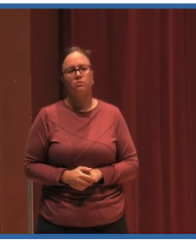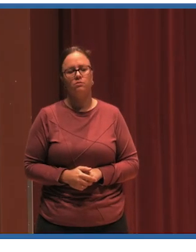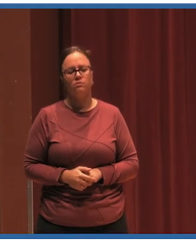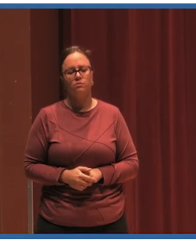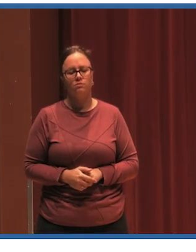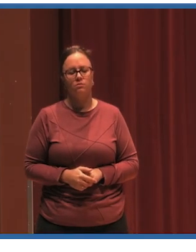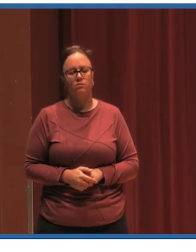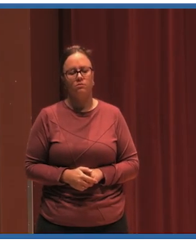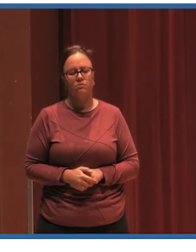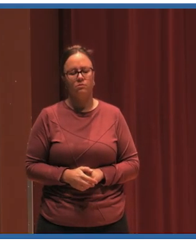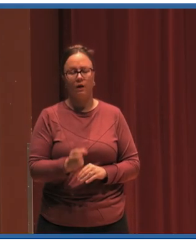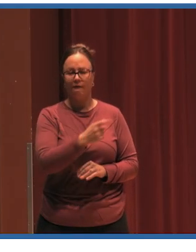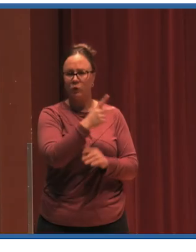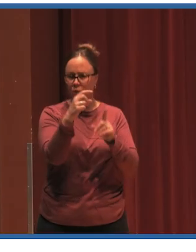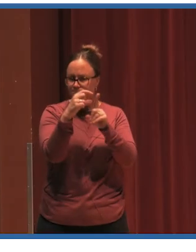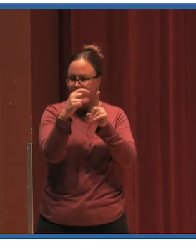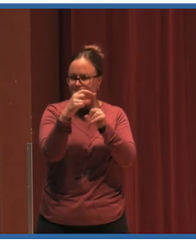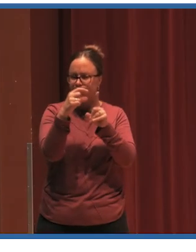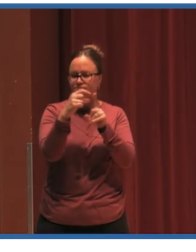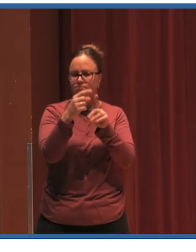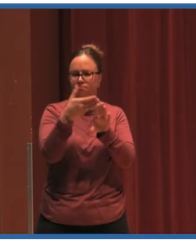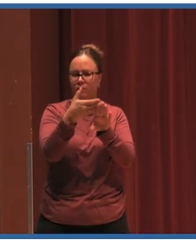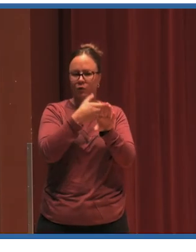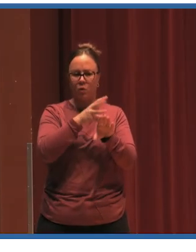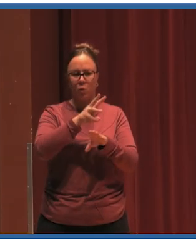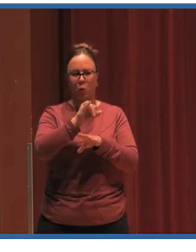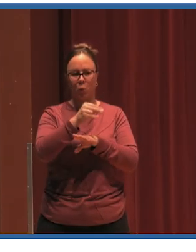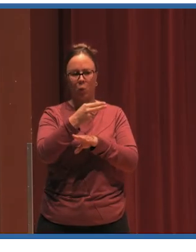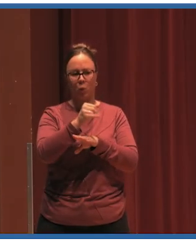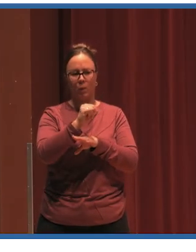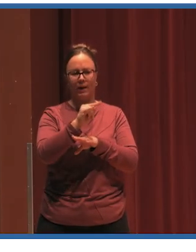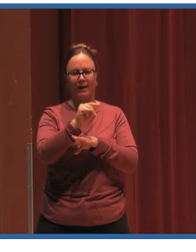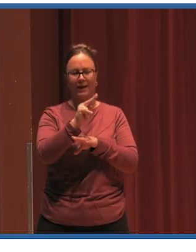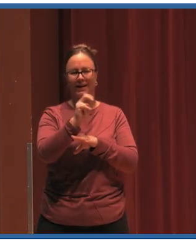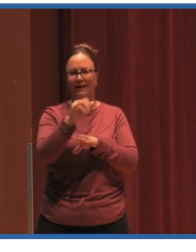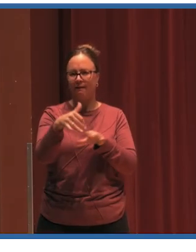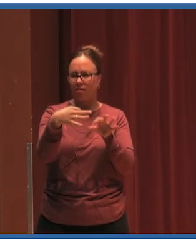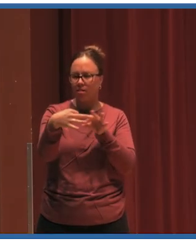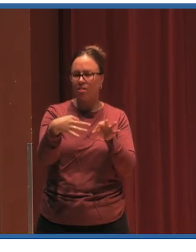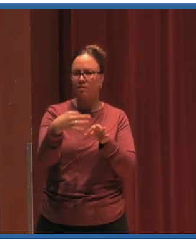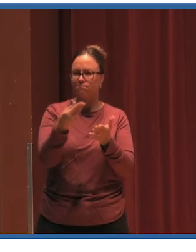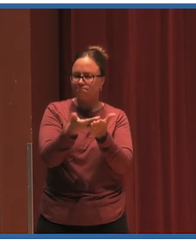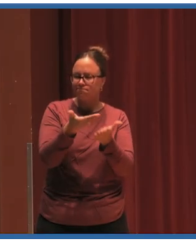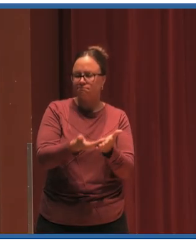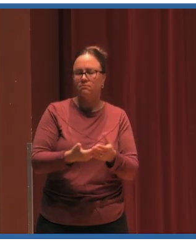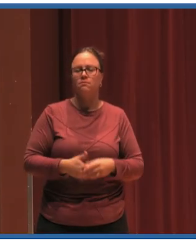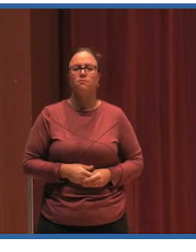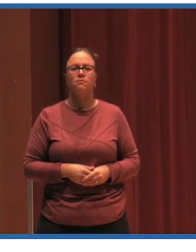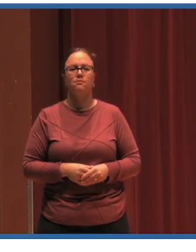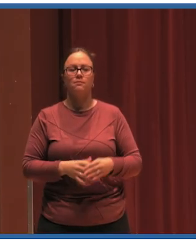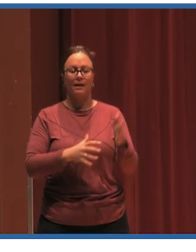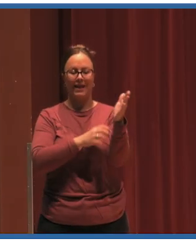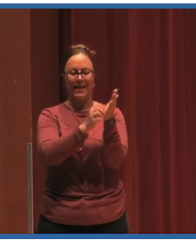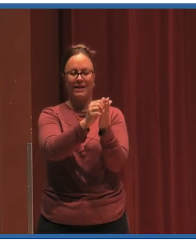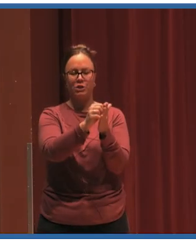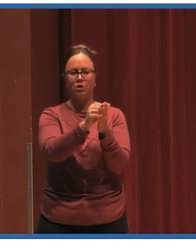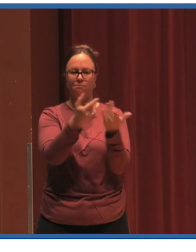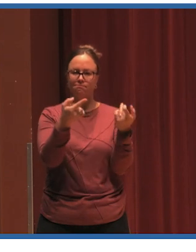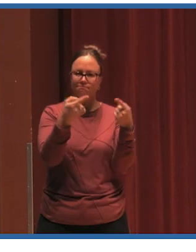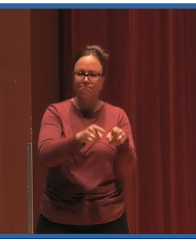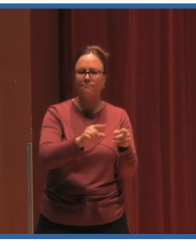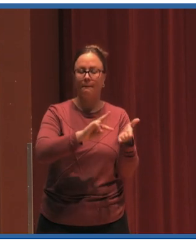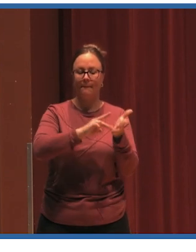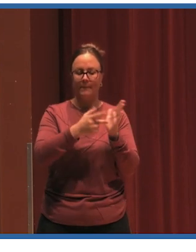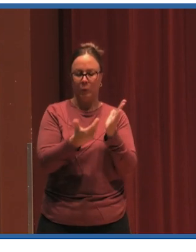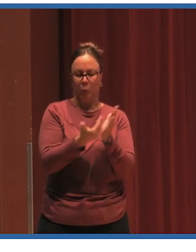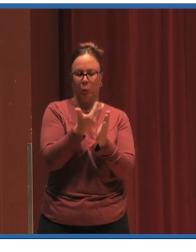Just a few key terms before Whitney takes over with the data. When we talk about cancer incidence, that's the number of new cases of